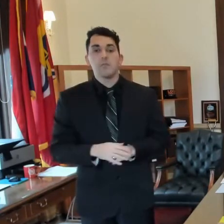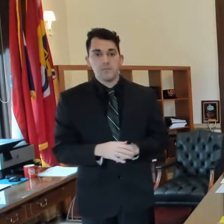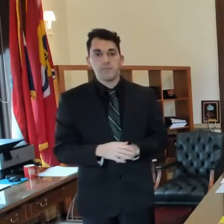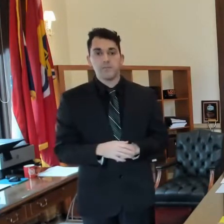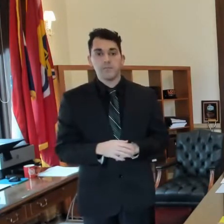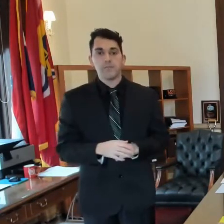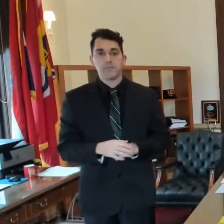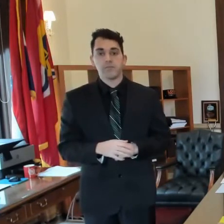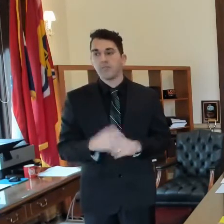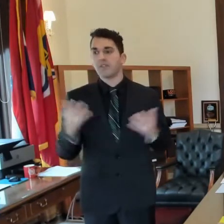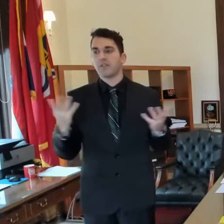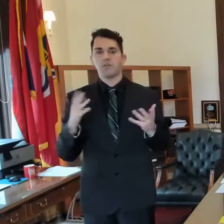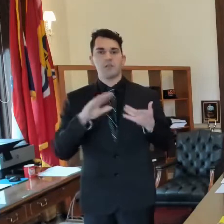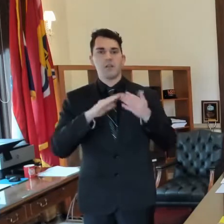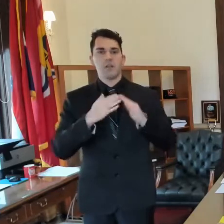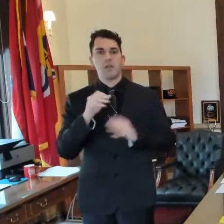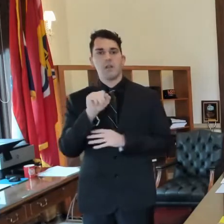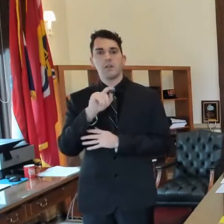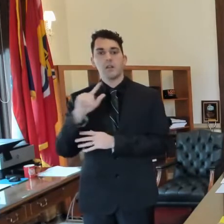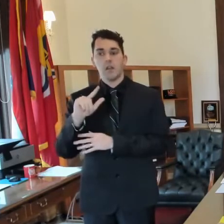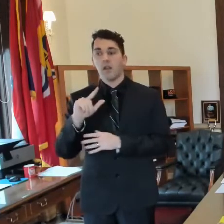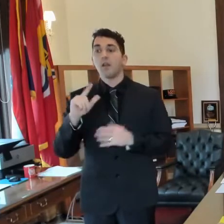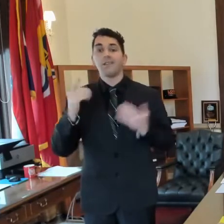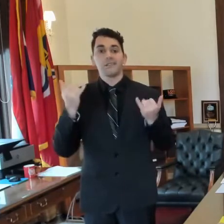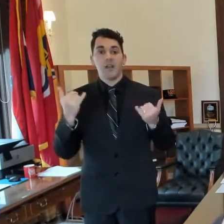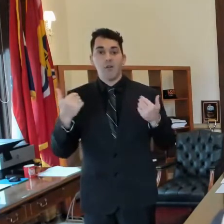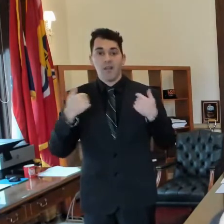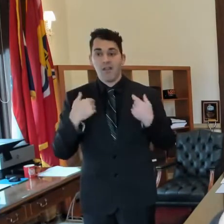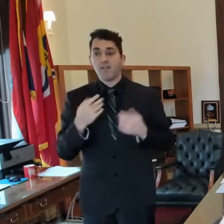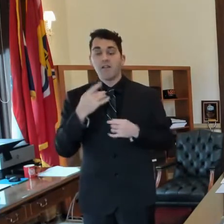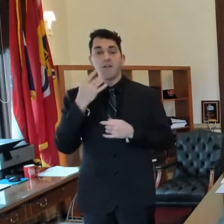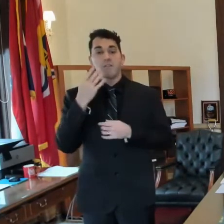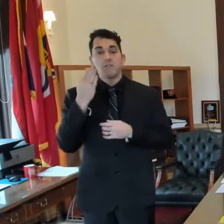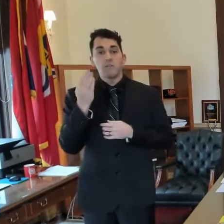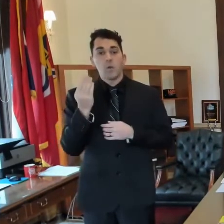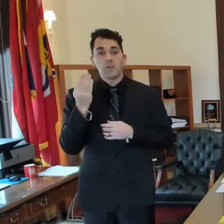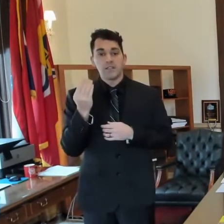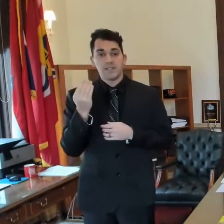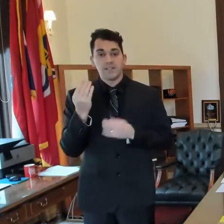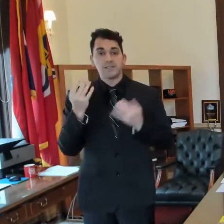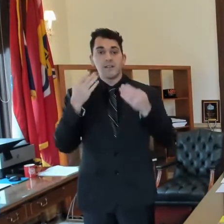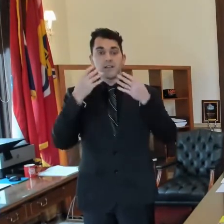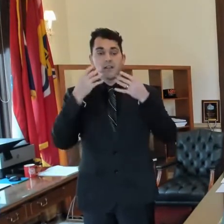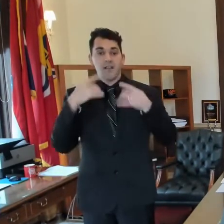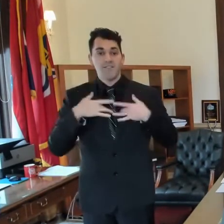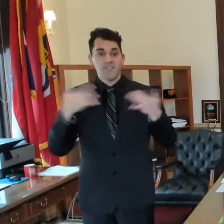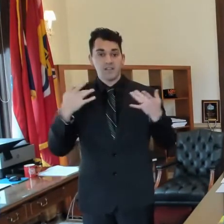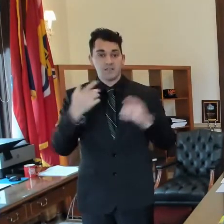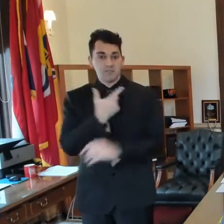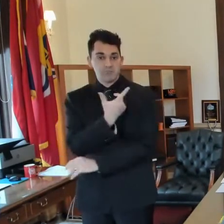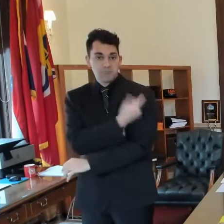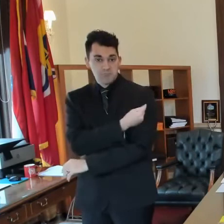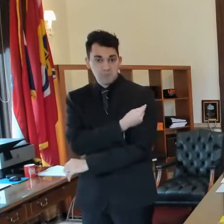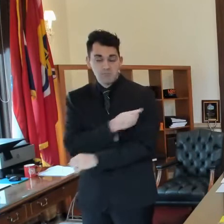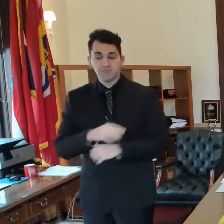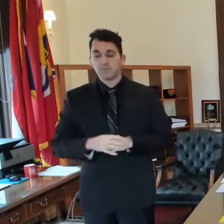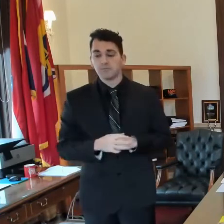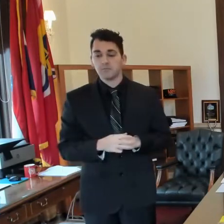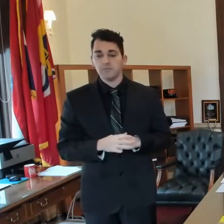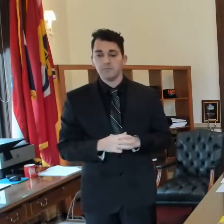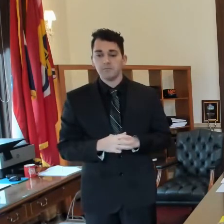Louis, we've done now 14 mass vaccination events. And starting next